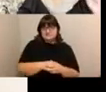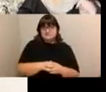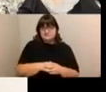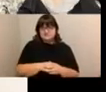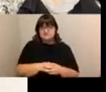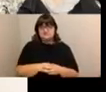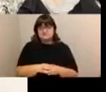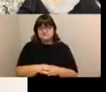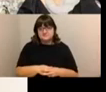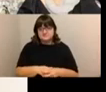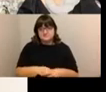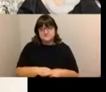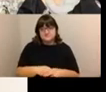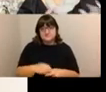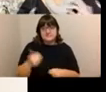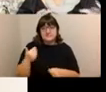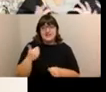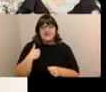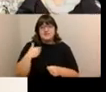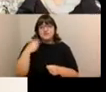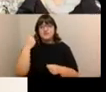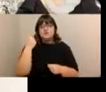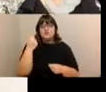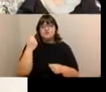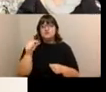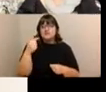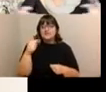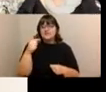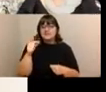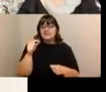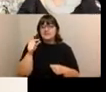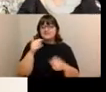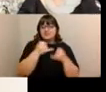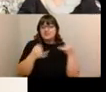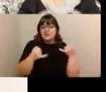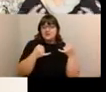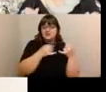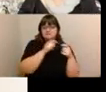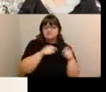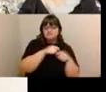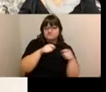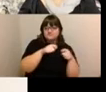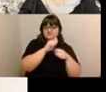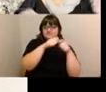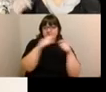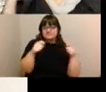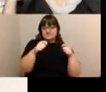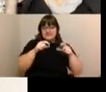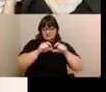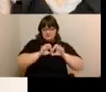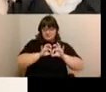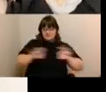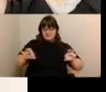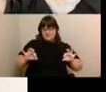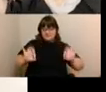knots of green embroidery thread spaced out all the way through it and dark green ribbon around the edges. You can hang